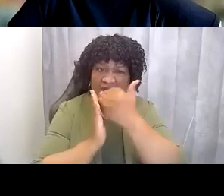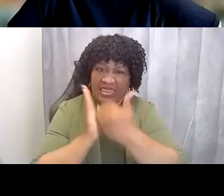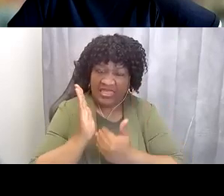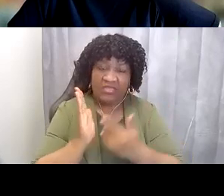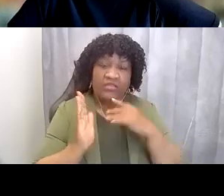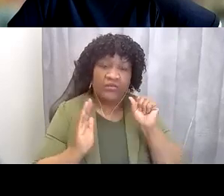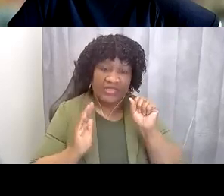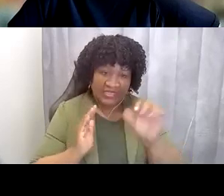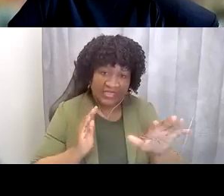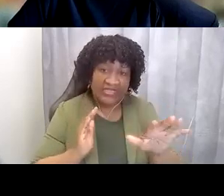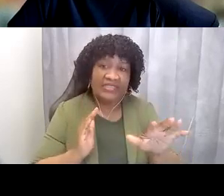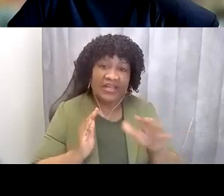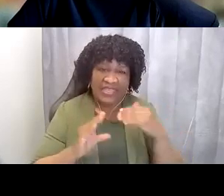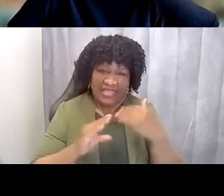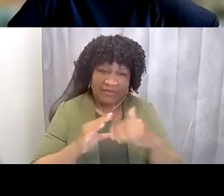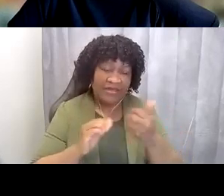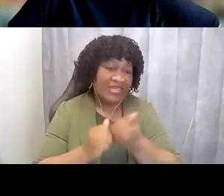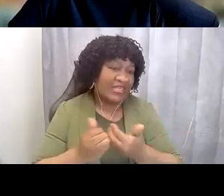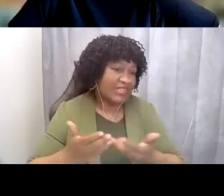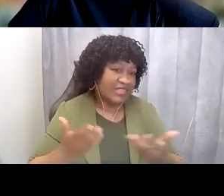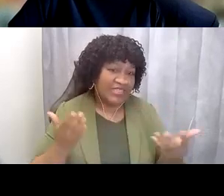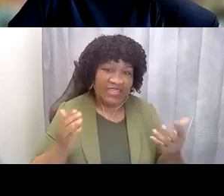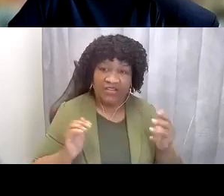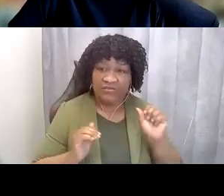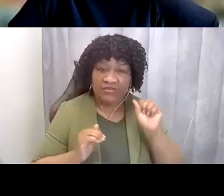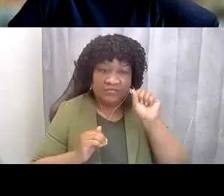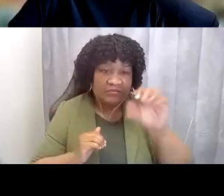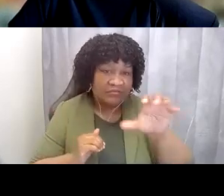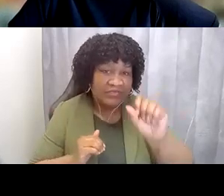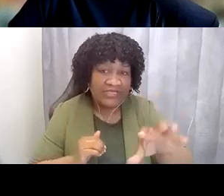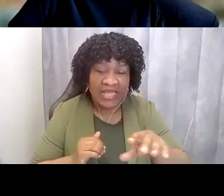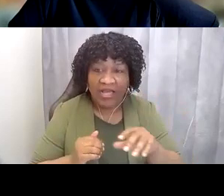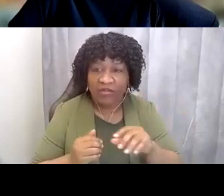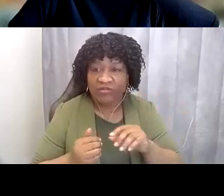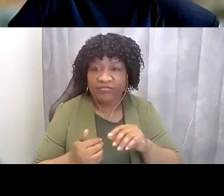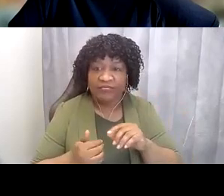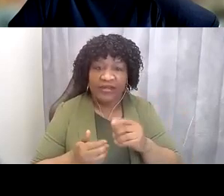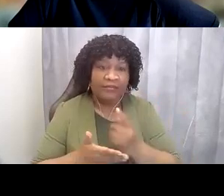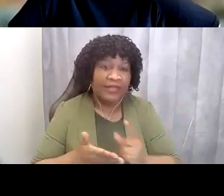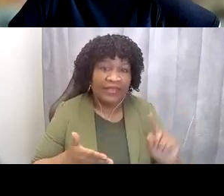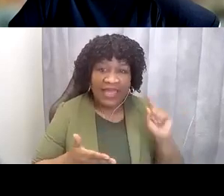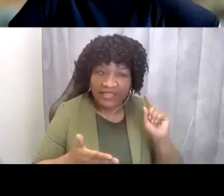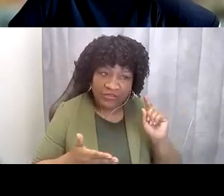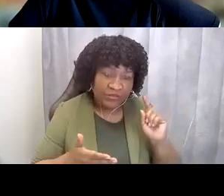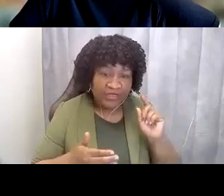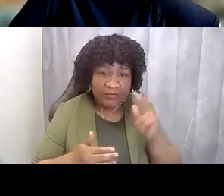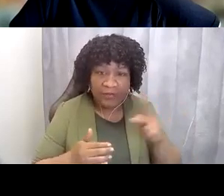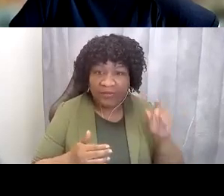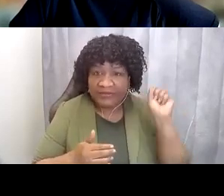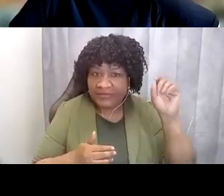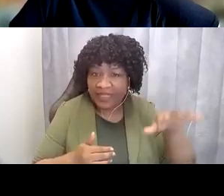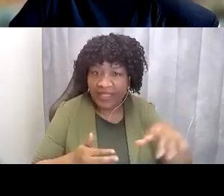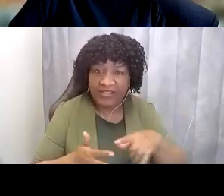not just this email, but anything else we promise. Like we'll send out the last week's one as well. So you'll have